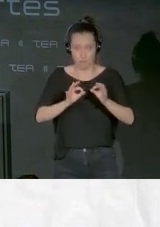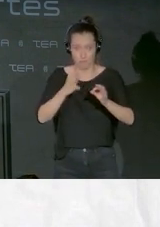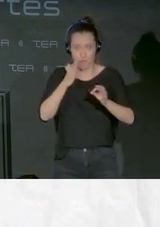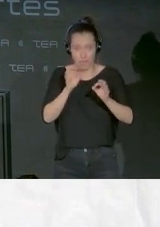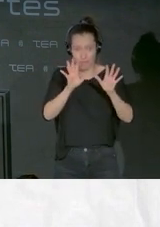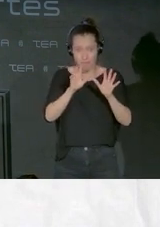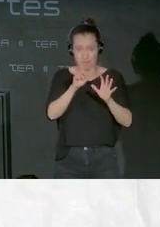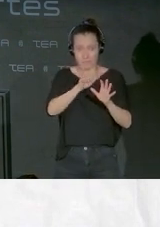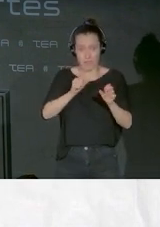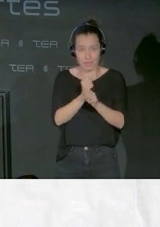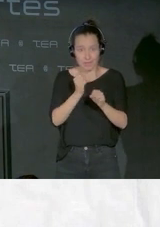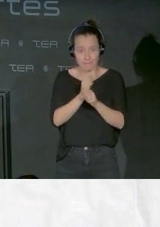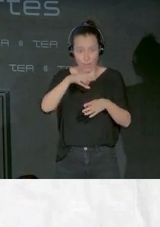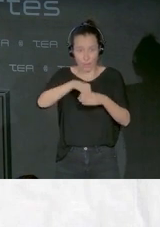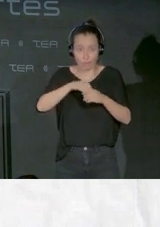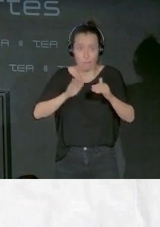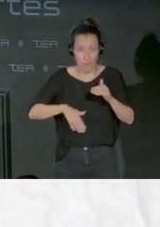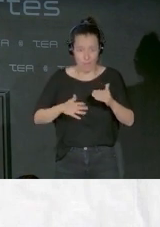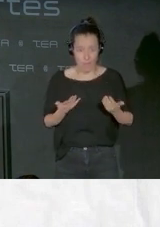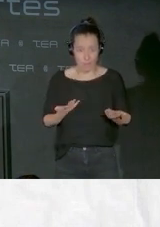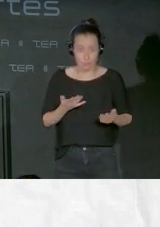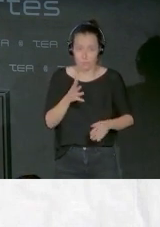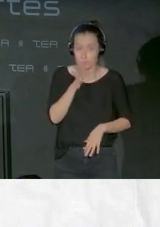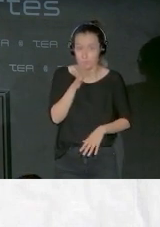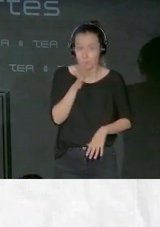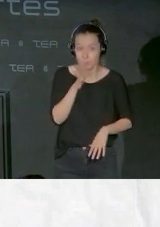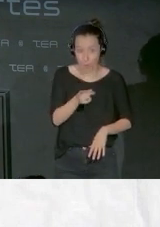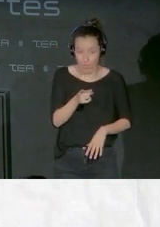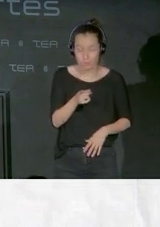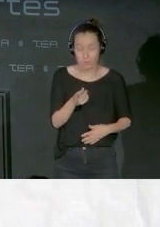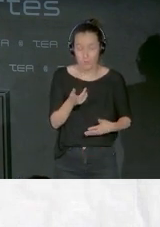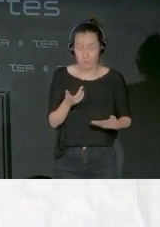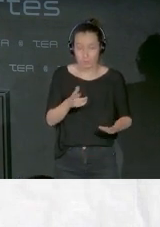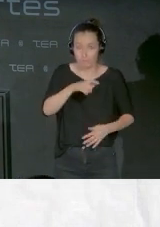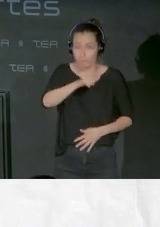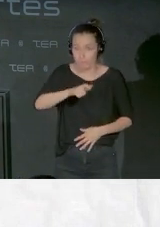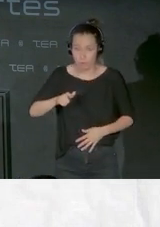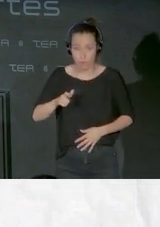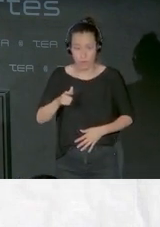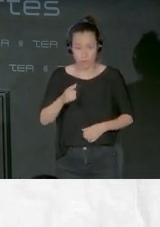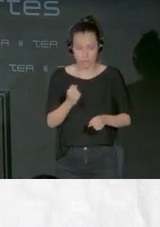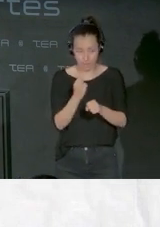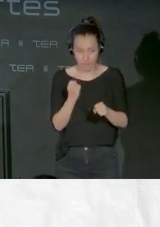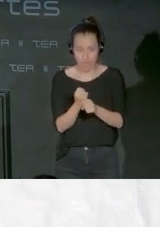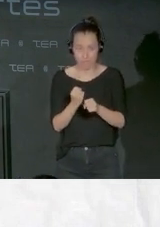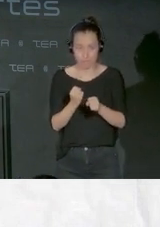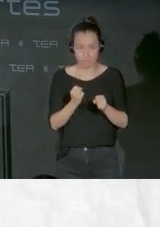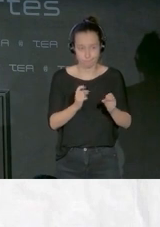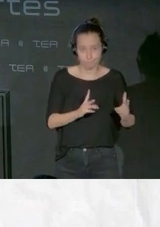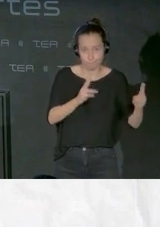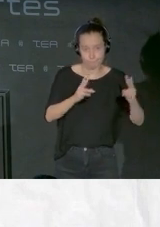sector uses is quite significant. And although that lends itself partly to the project-based nature of the sector, i.e. when a game is being